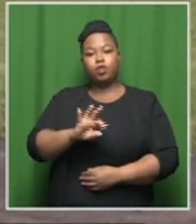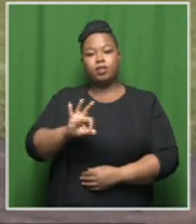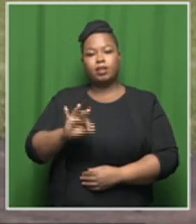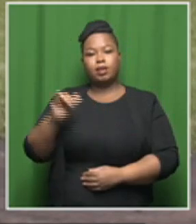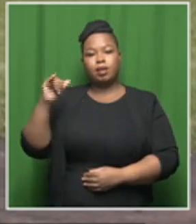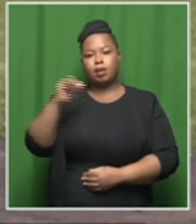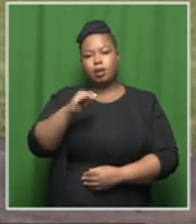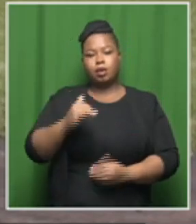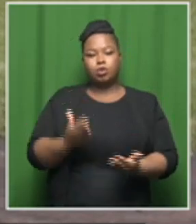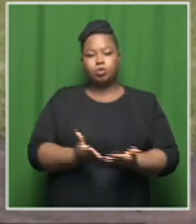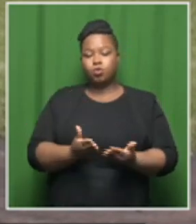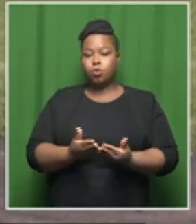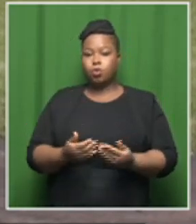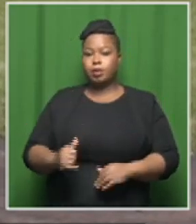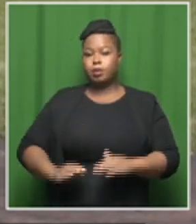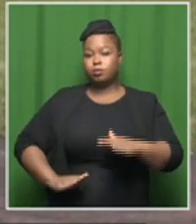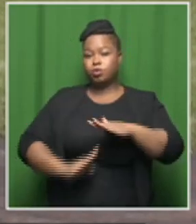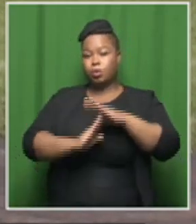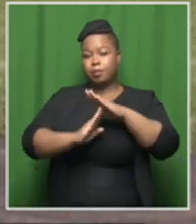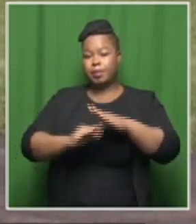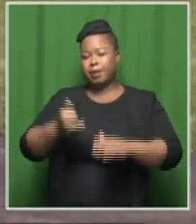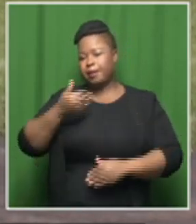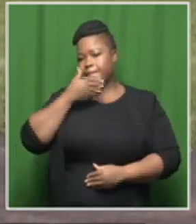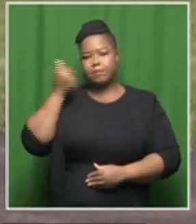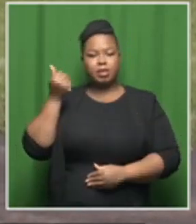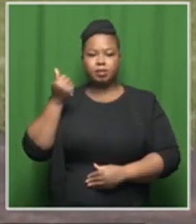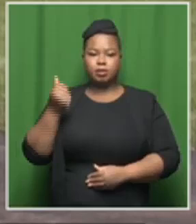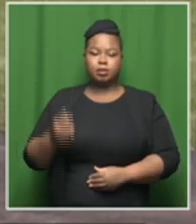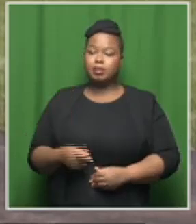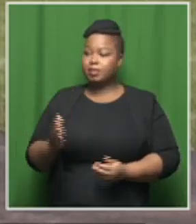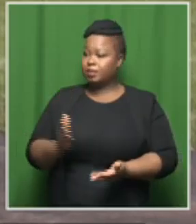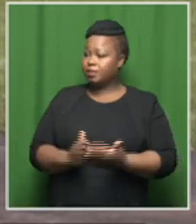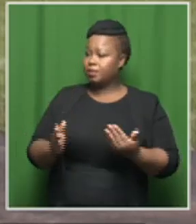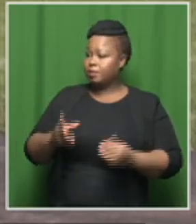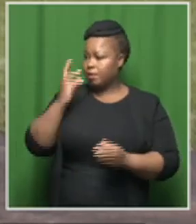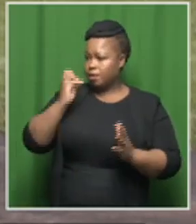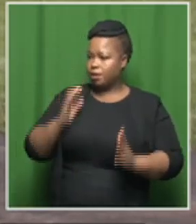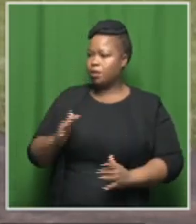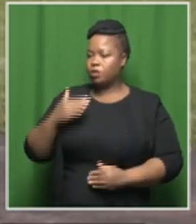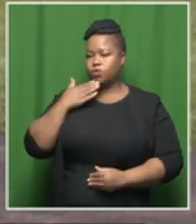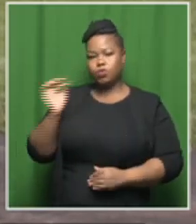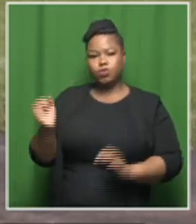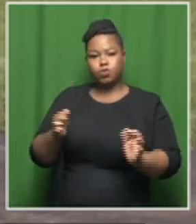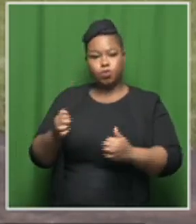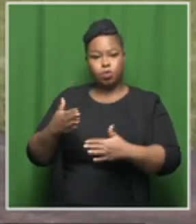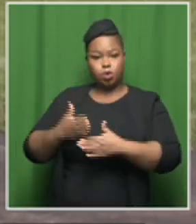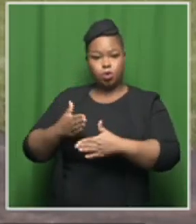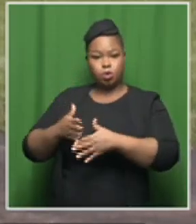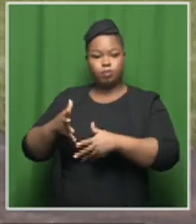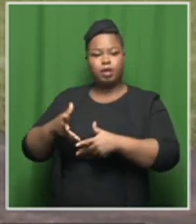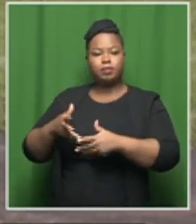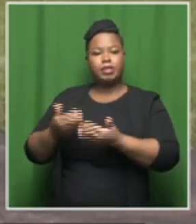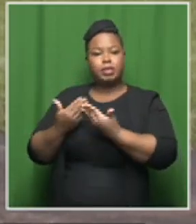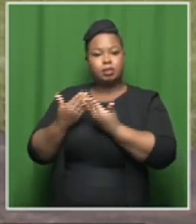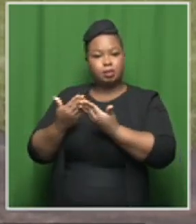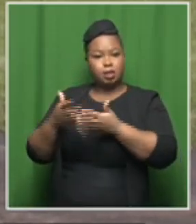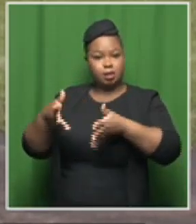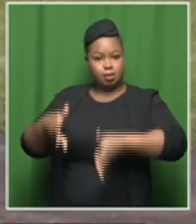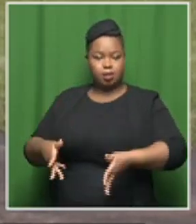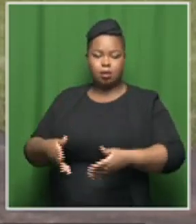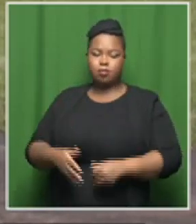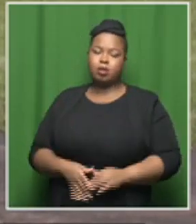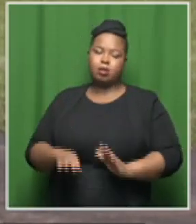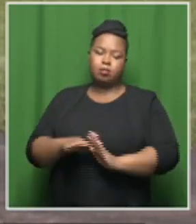it's a world-renowned facility. I was actually speaking to some of the learners who are currently enrolled here, talking to them about the program. It's